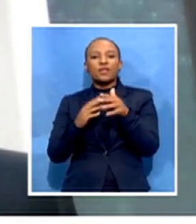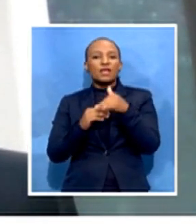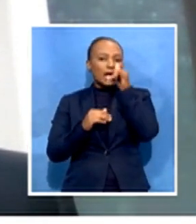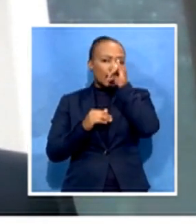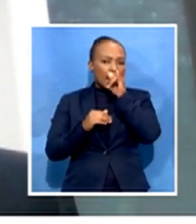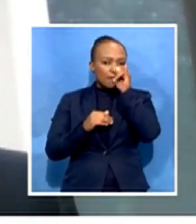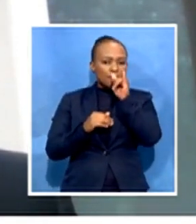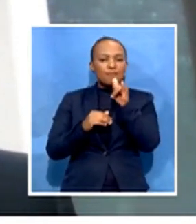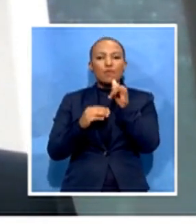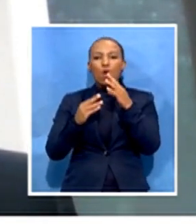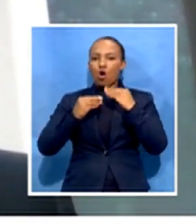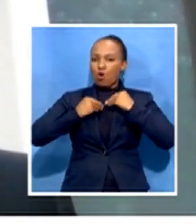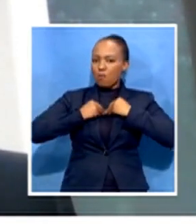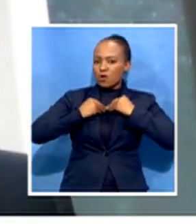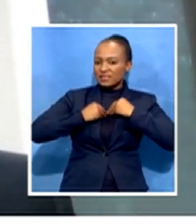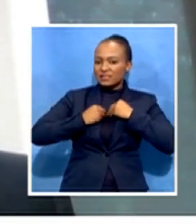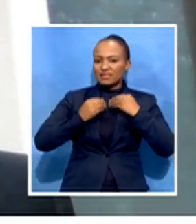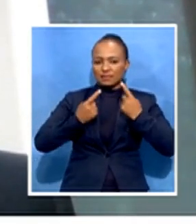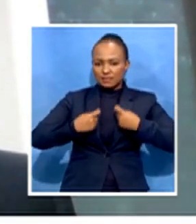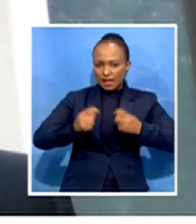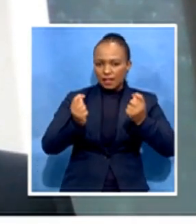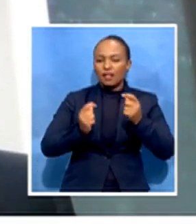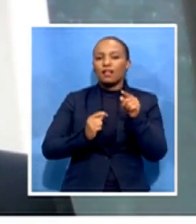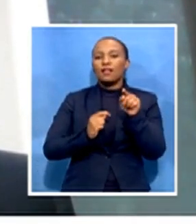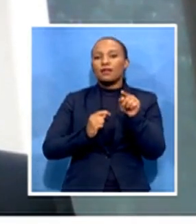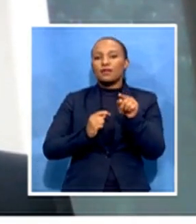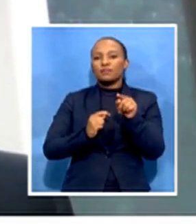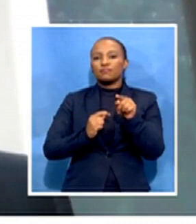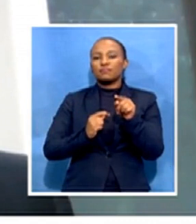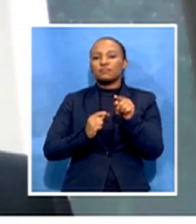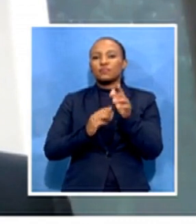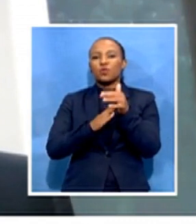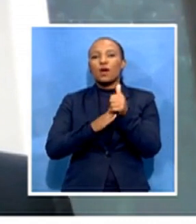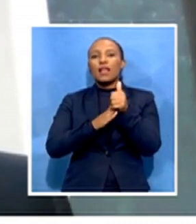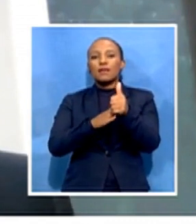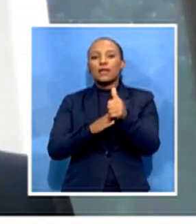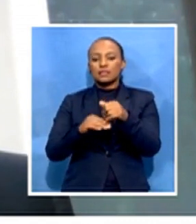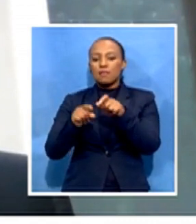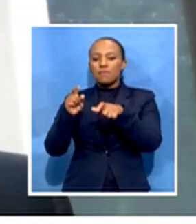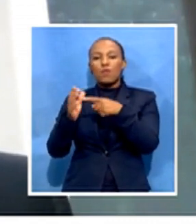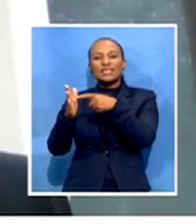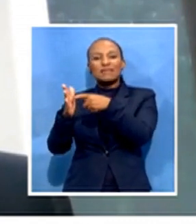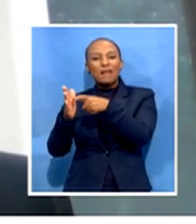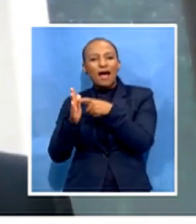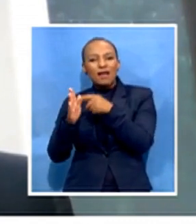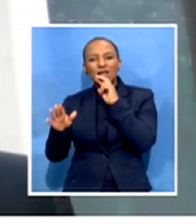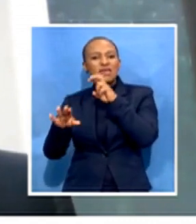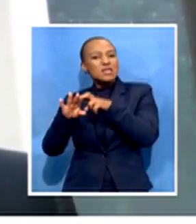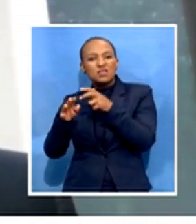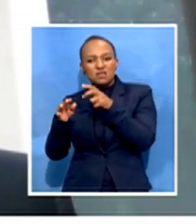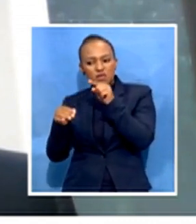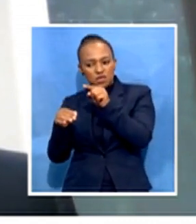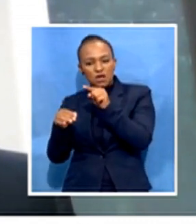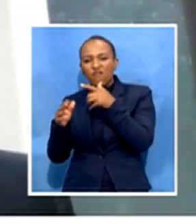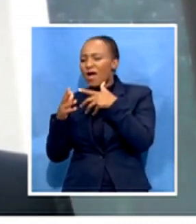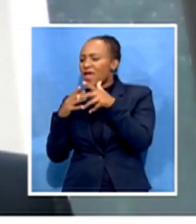is led by a demand. If there's a demand for any product, the supply will increase.